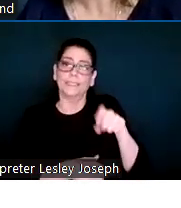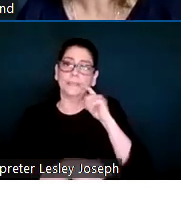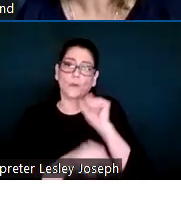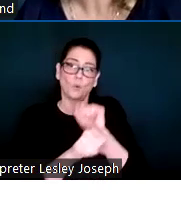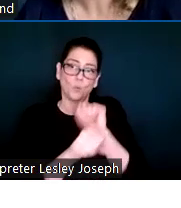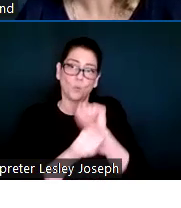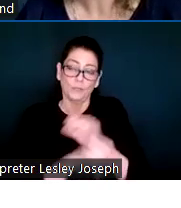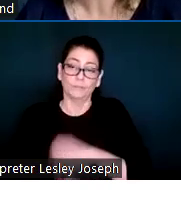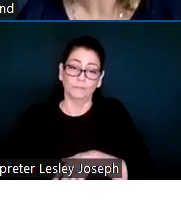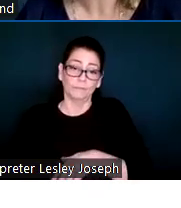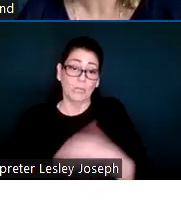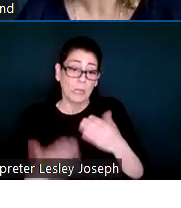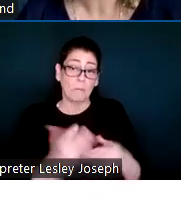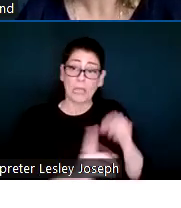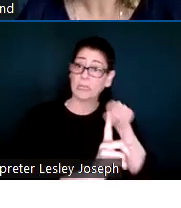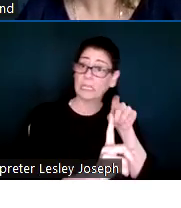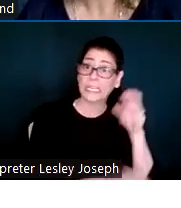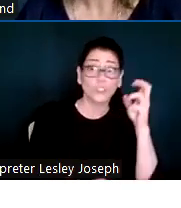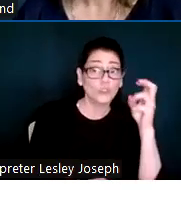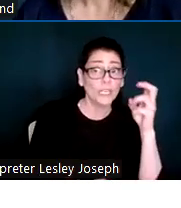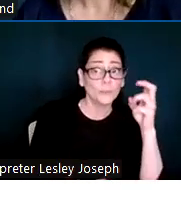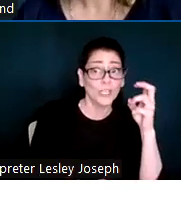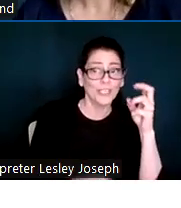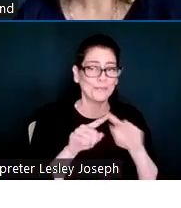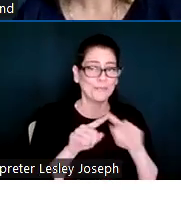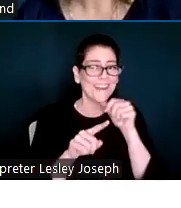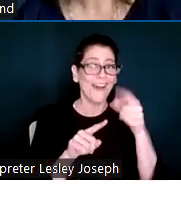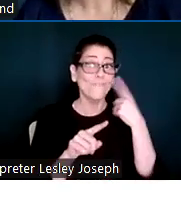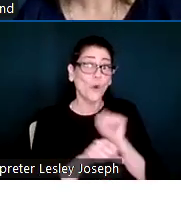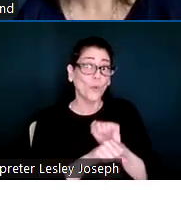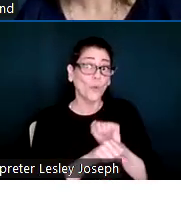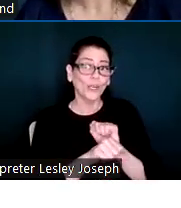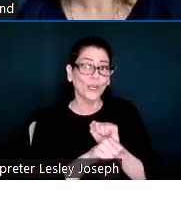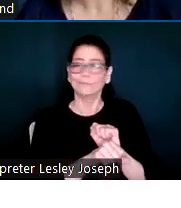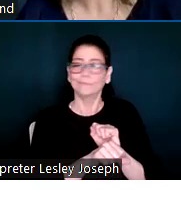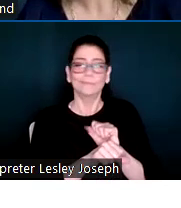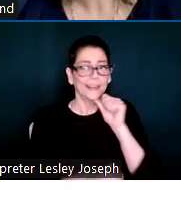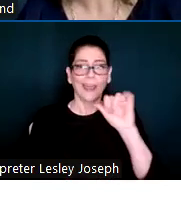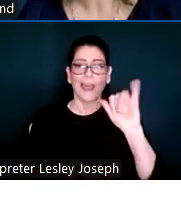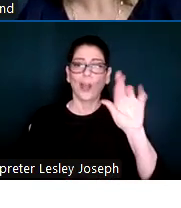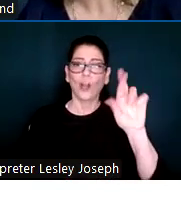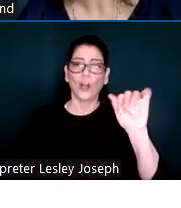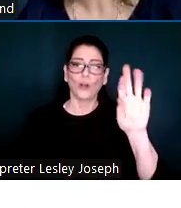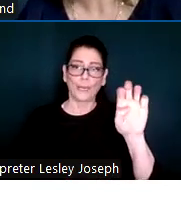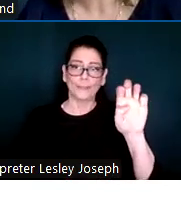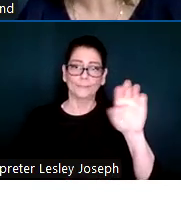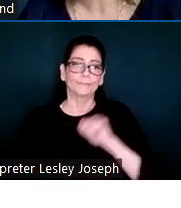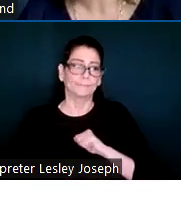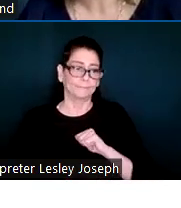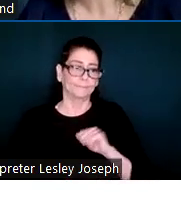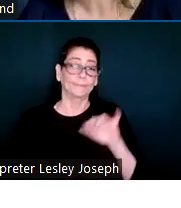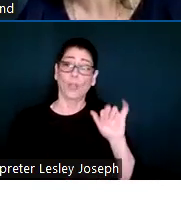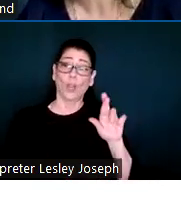for work, then that wouldn't be considered an IRWI. The IRWI also has to be paid for out of the beneficiary's pocket and